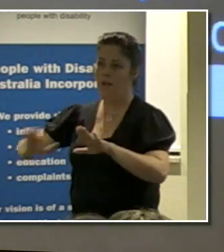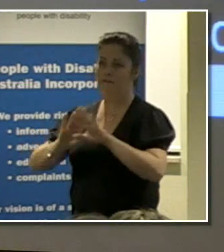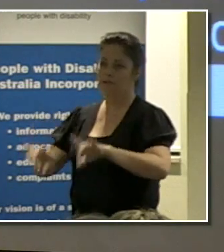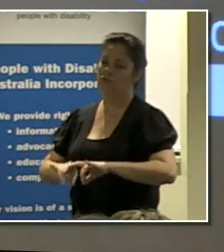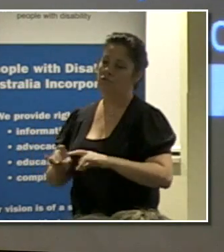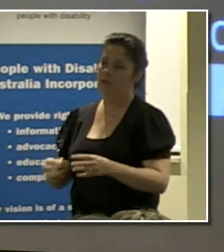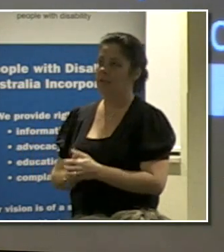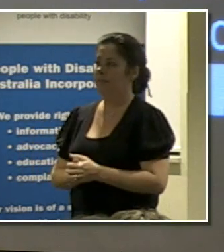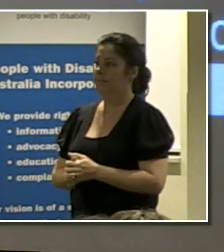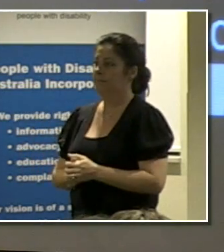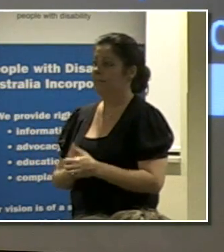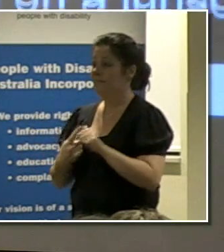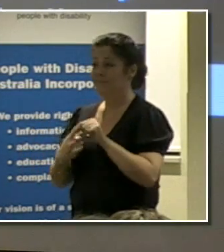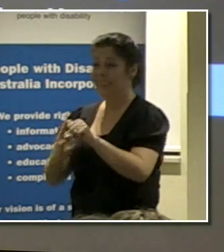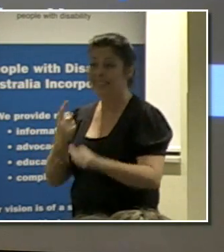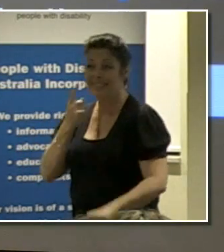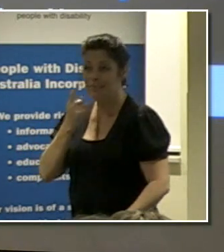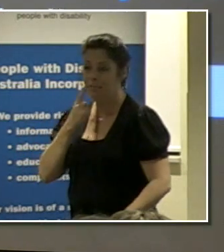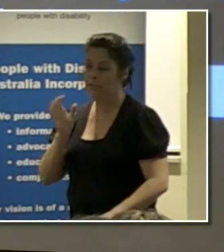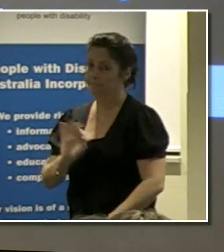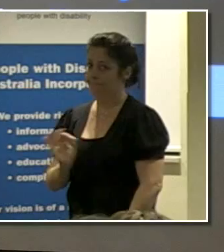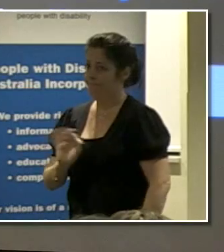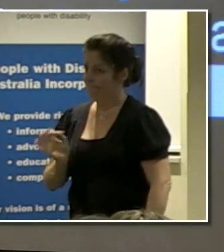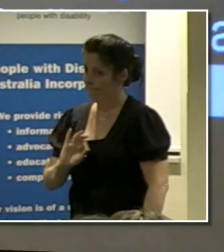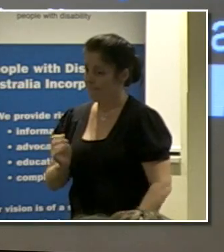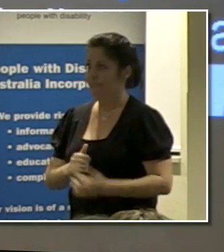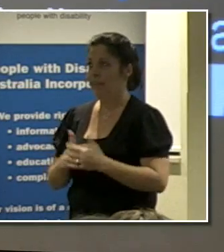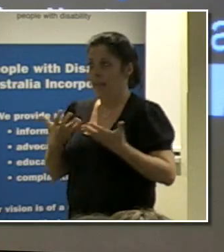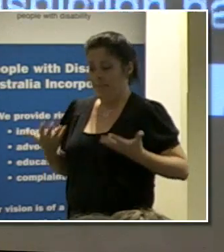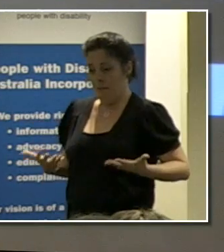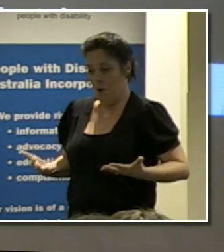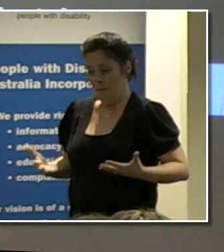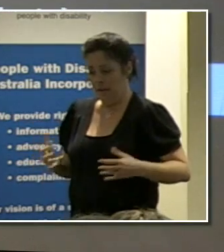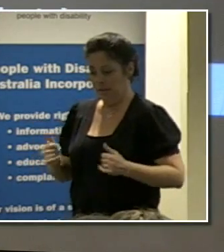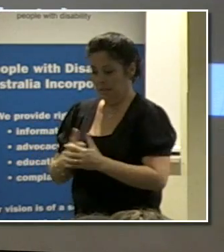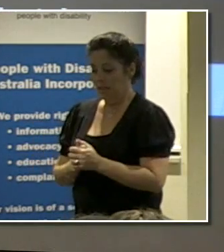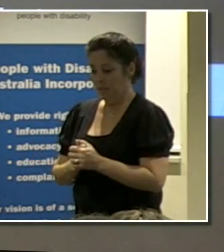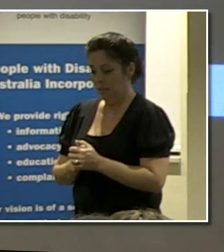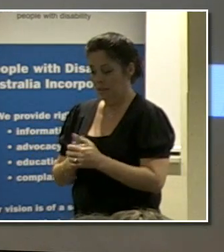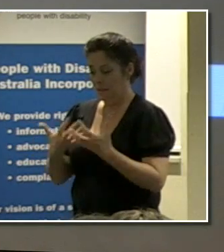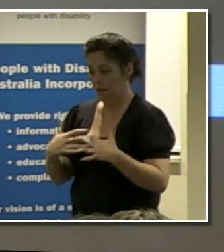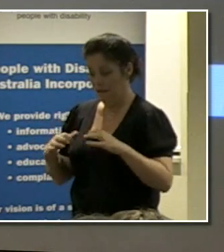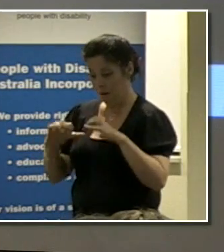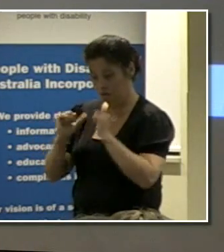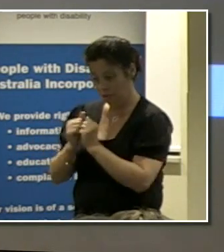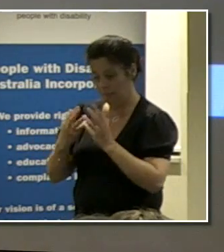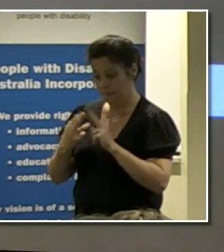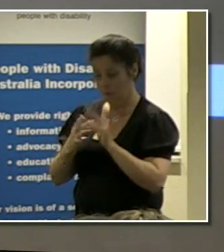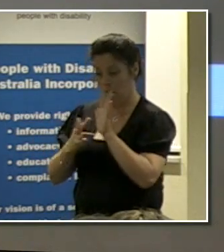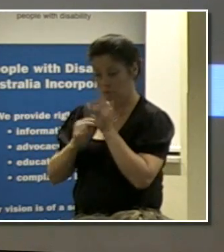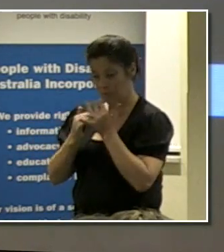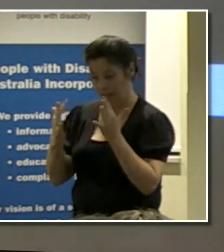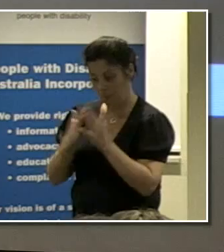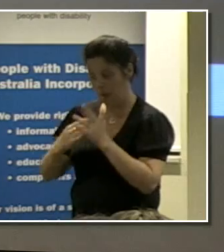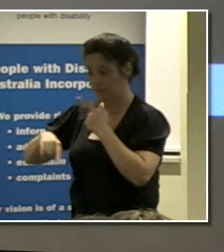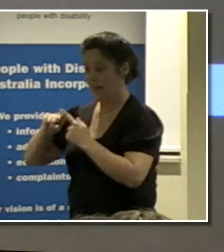basis. At this point in time, there are agreements for New South Wales and Victoria to